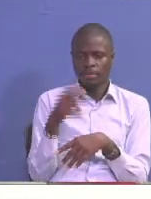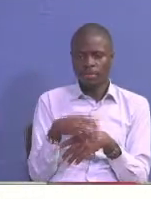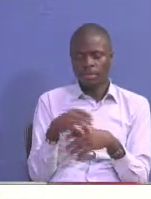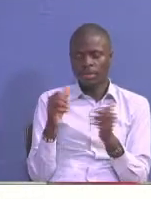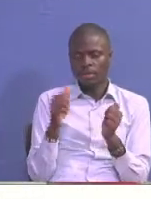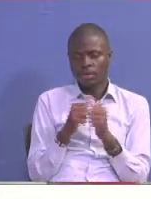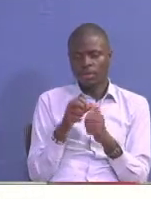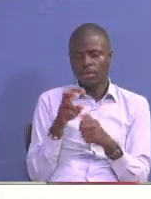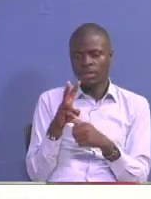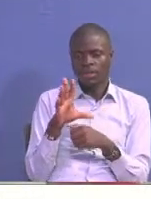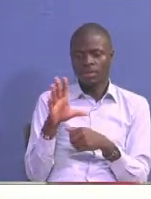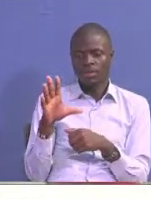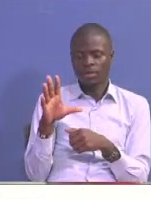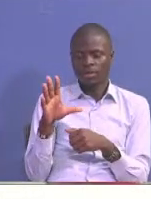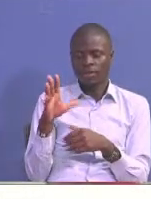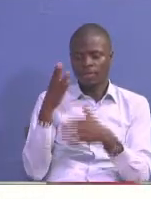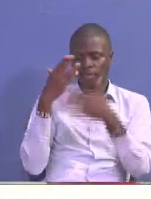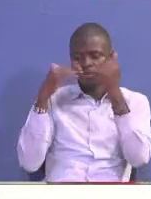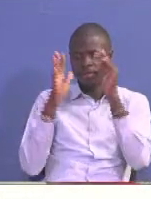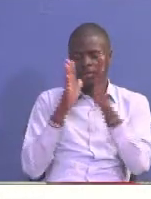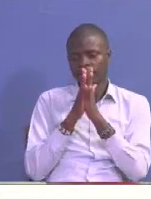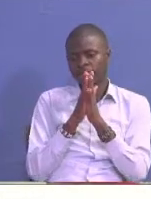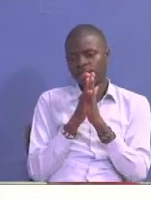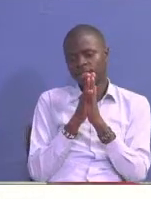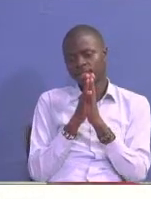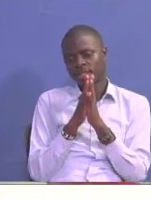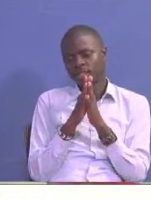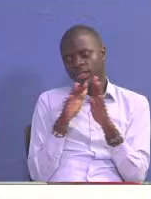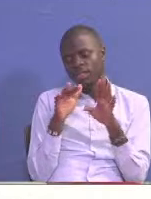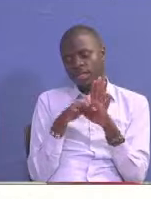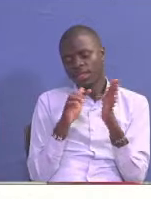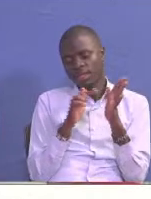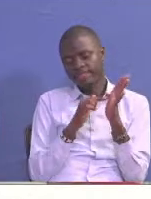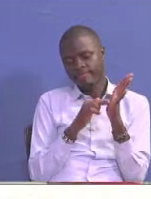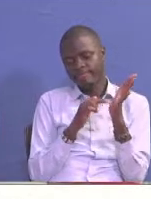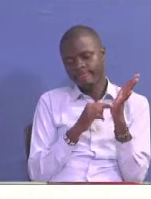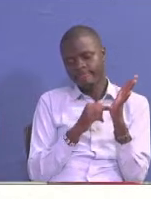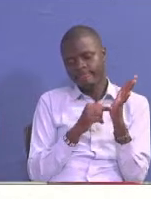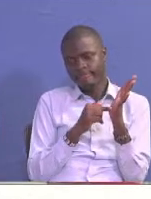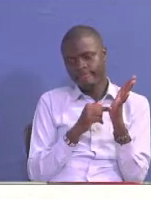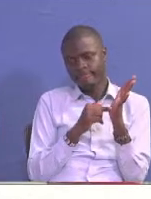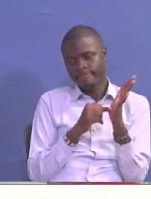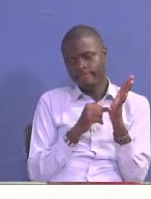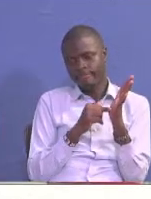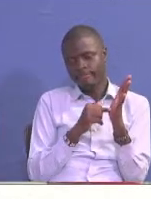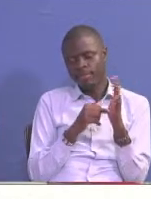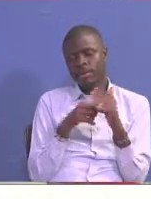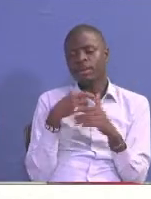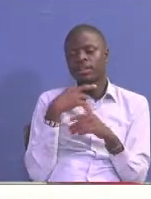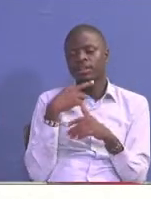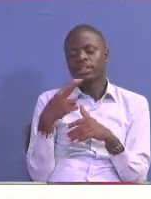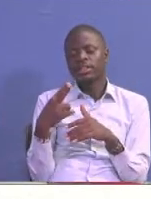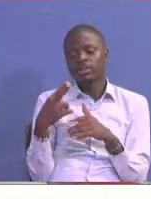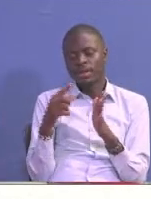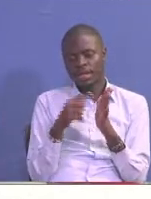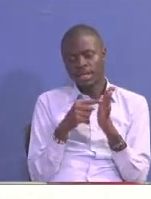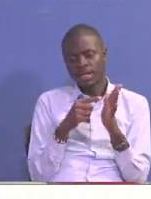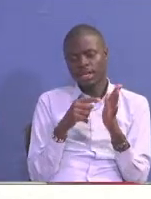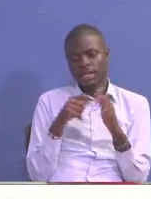with 25 universities in the list, the 200 list, top